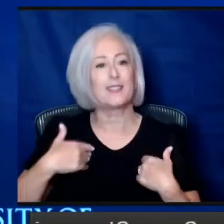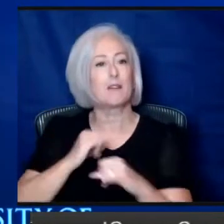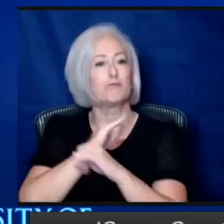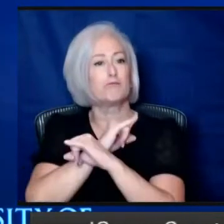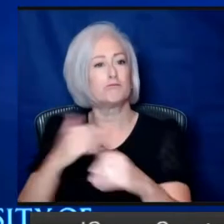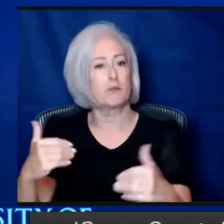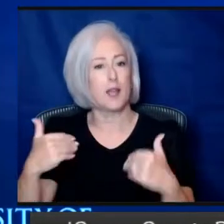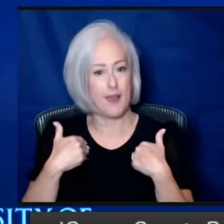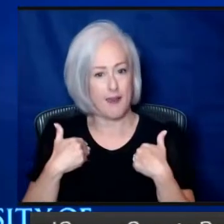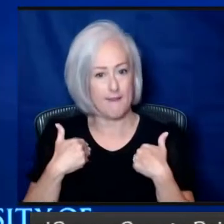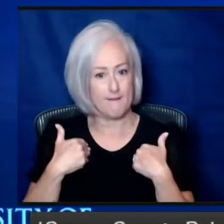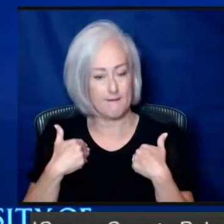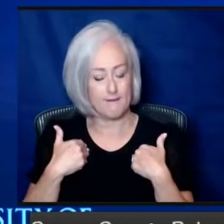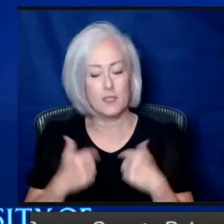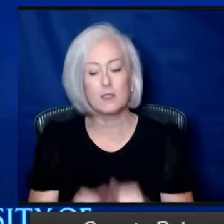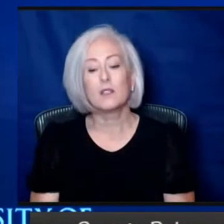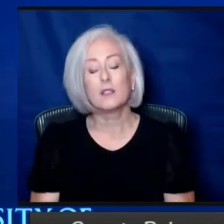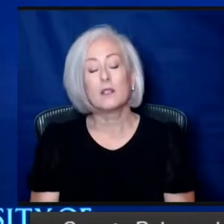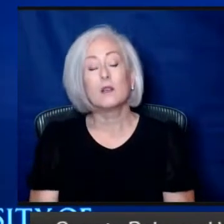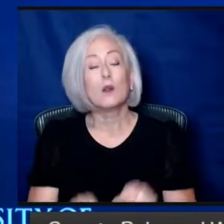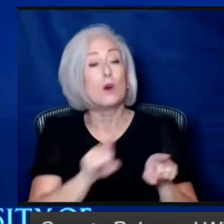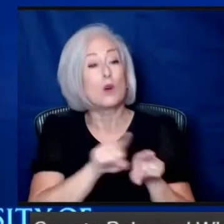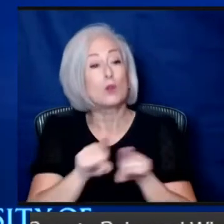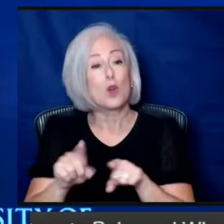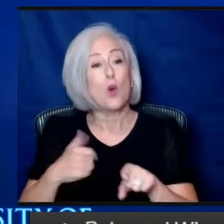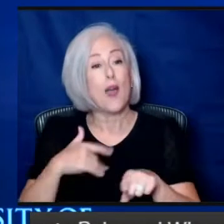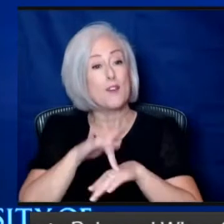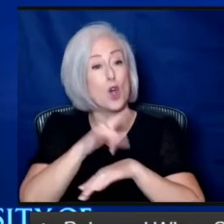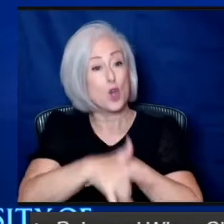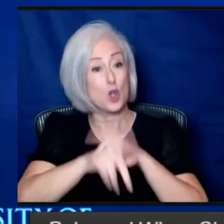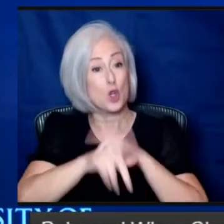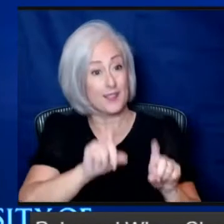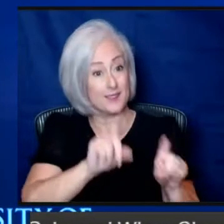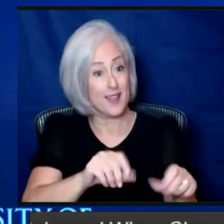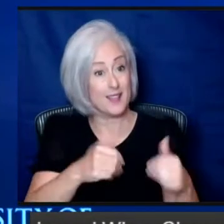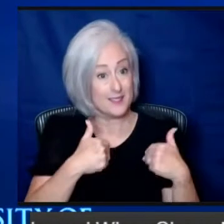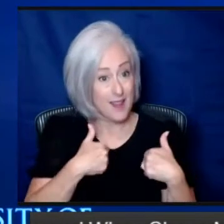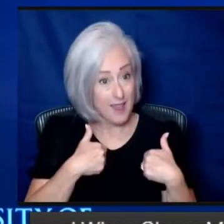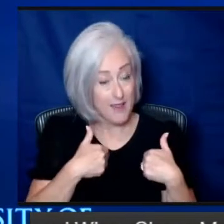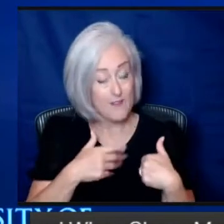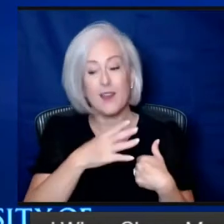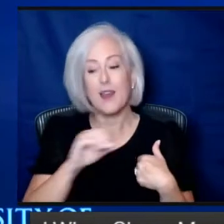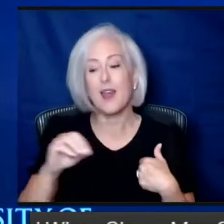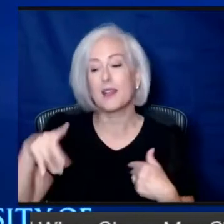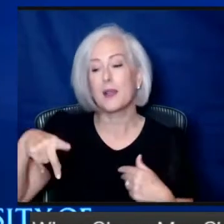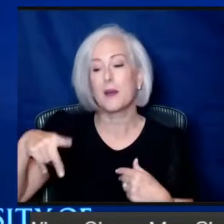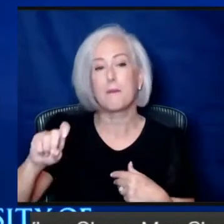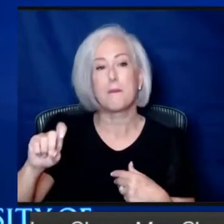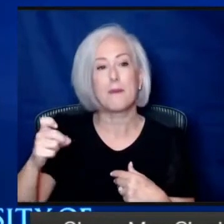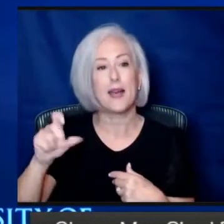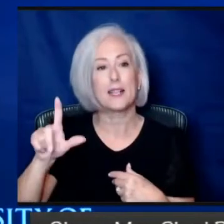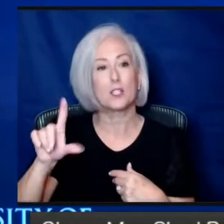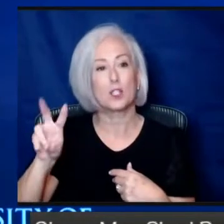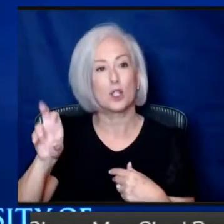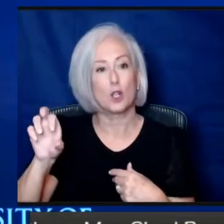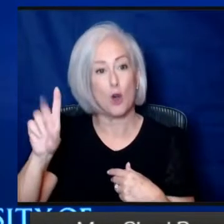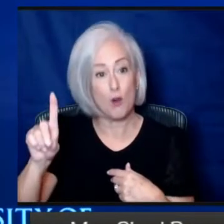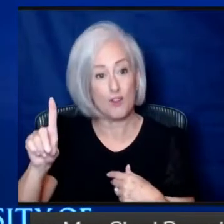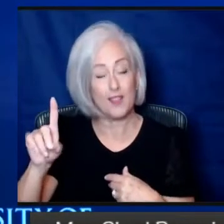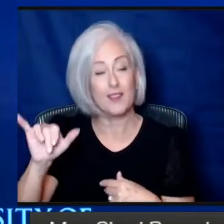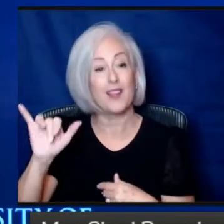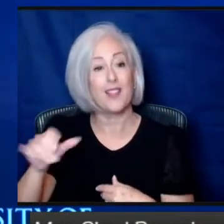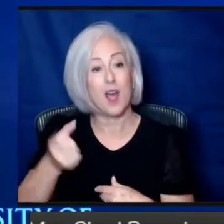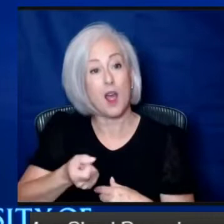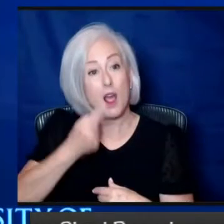well. Those things will all help reduce your chance of coming to the hospital. That will help reduce the stress on the